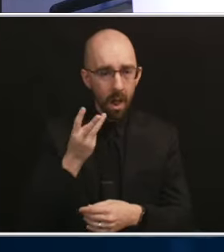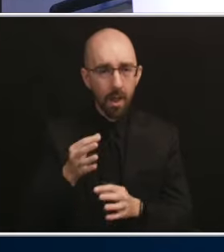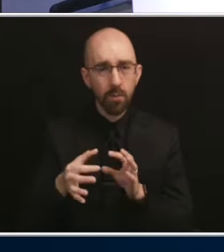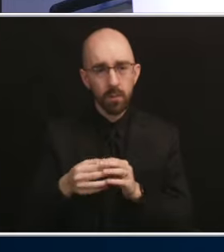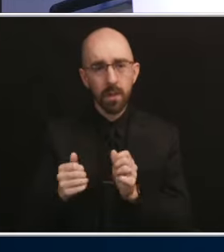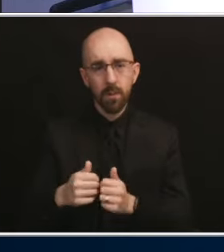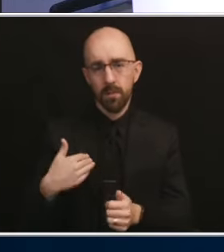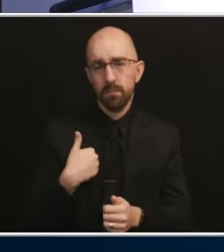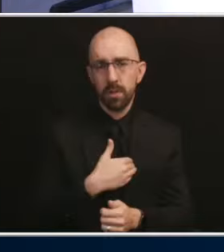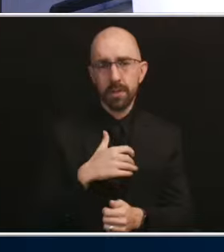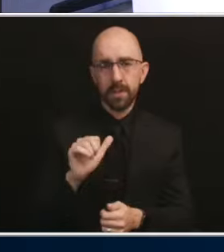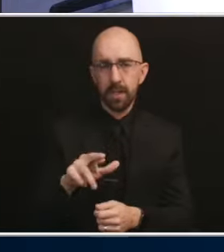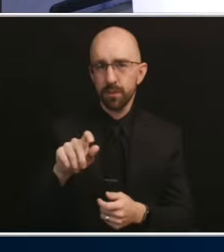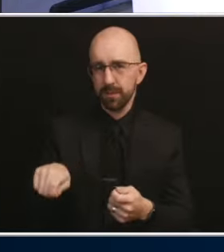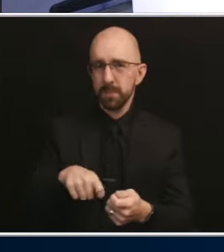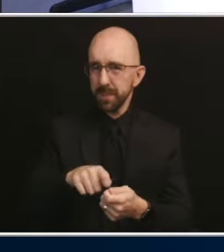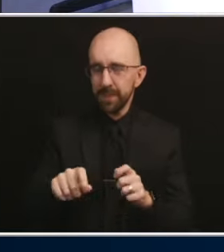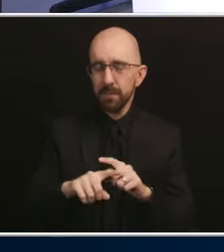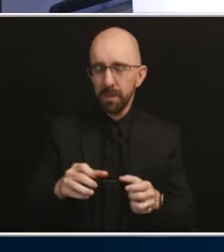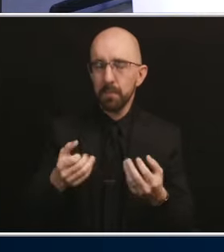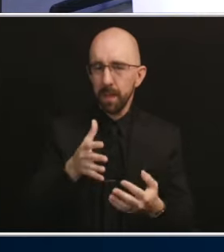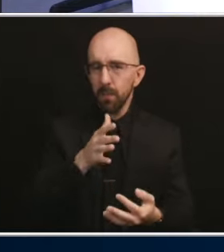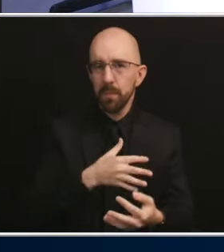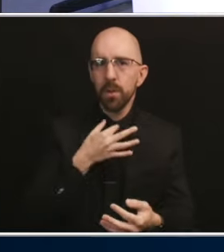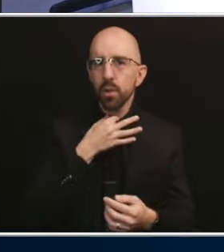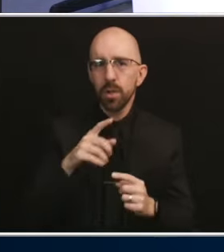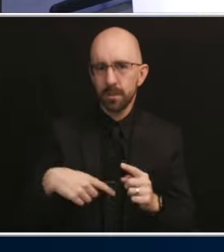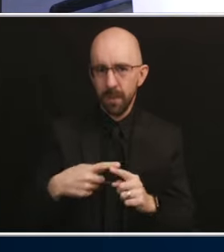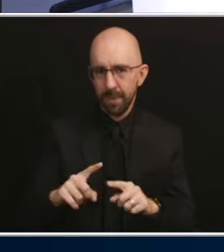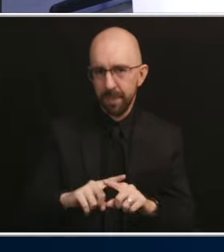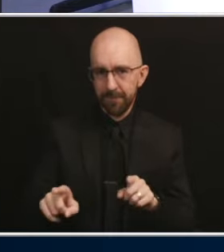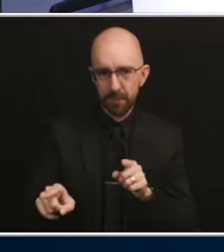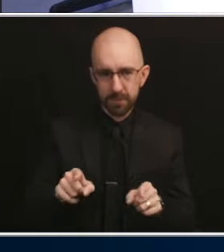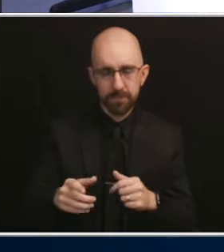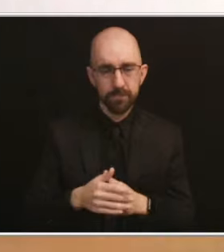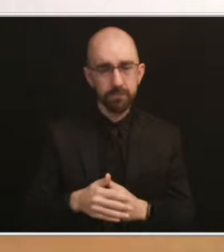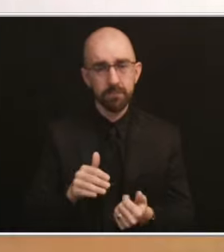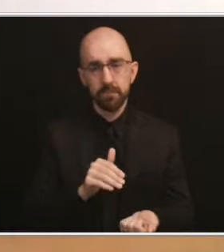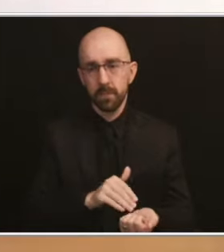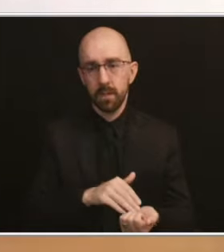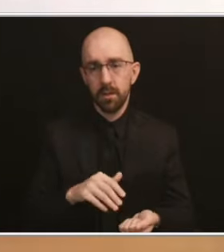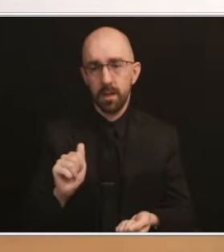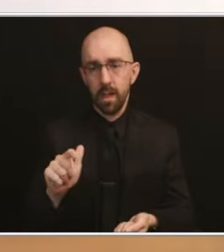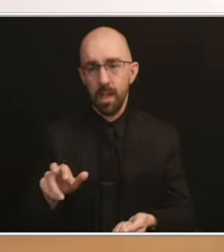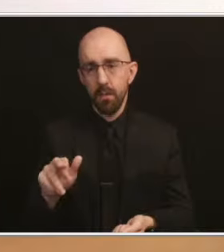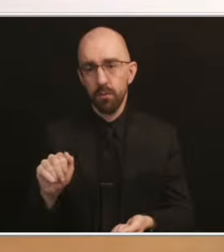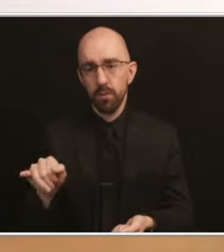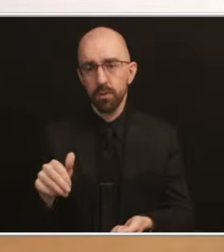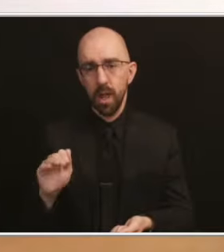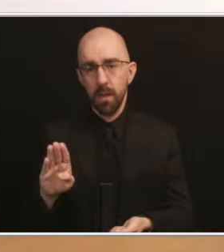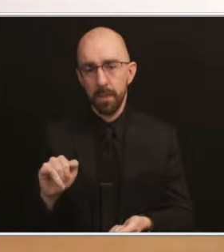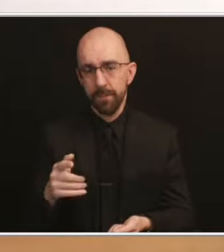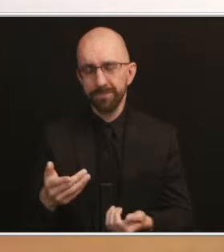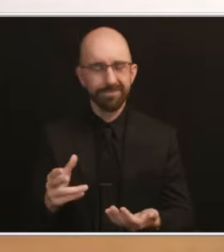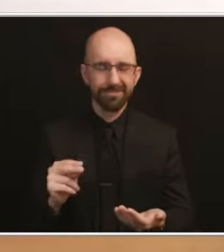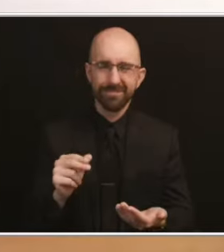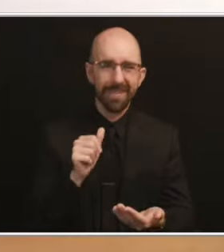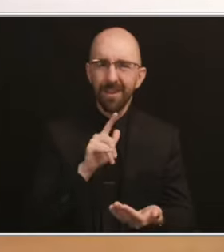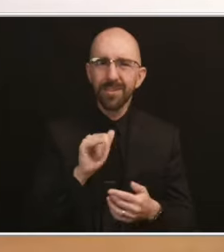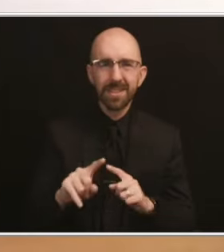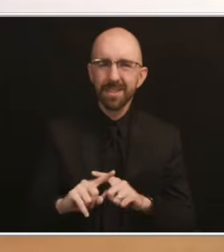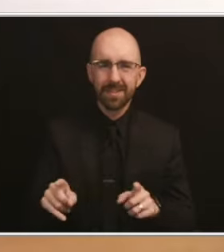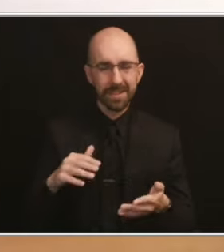specific question, but a lot of women want to know the answer to that. Dr. Al-Rajabi. No, there's really not. Studies